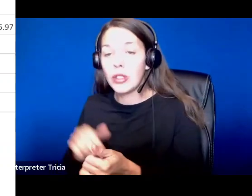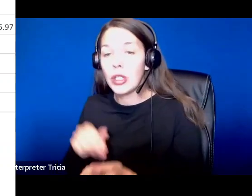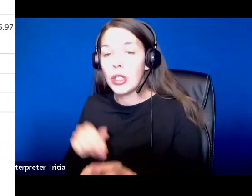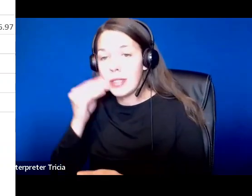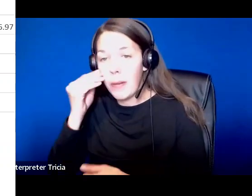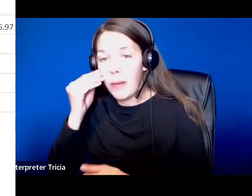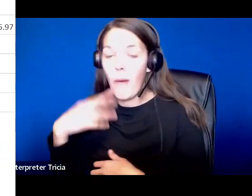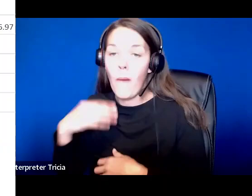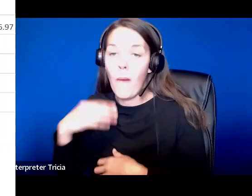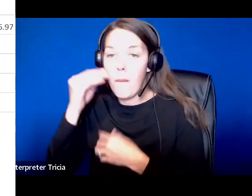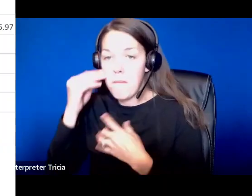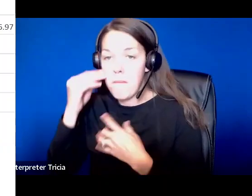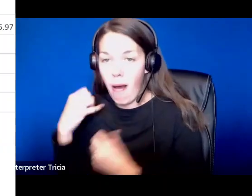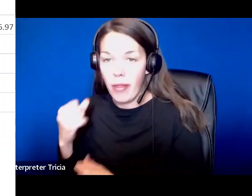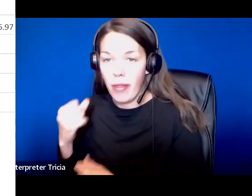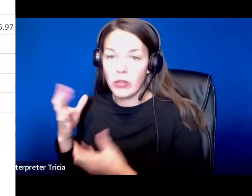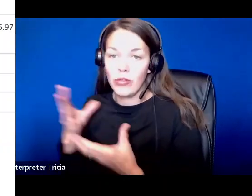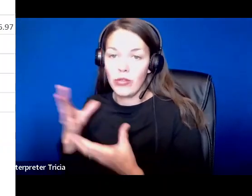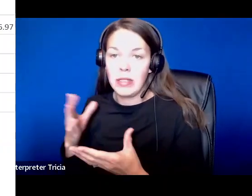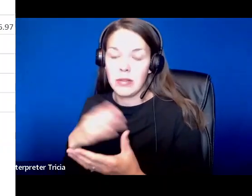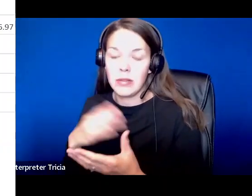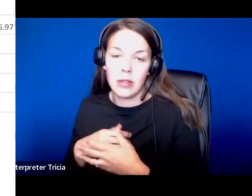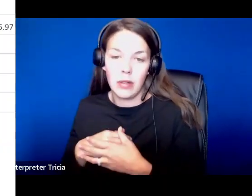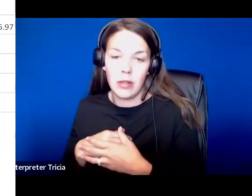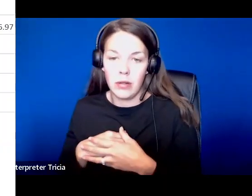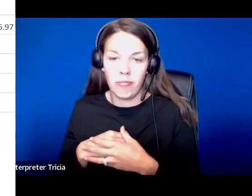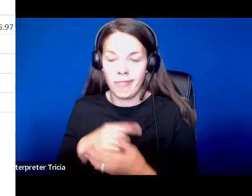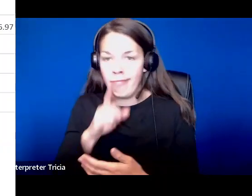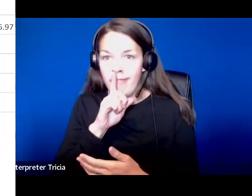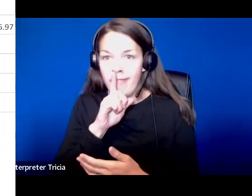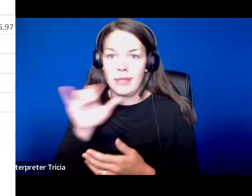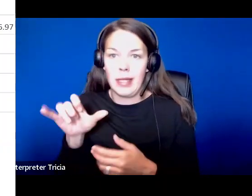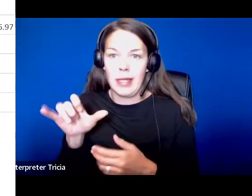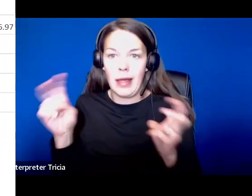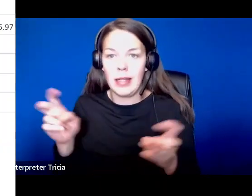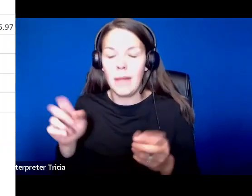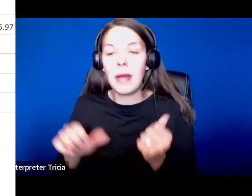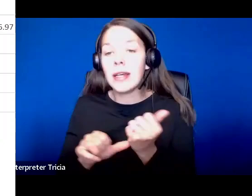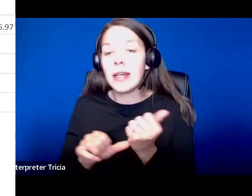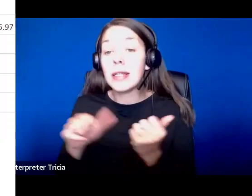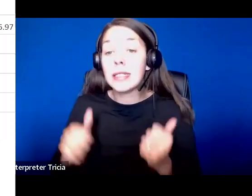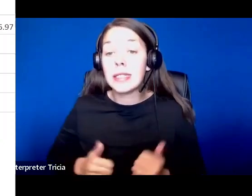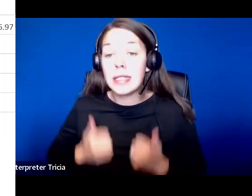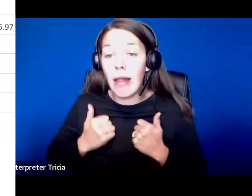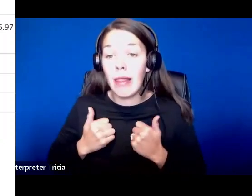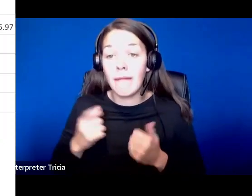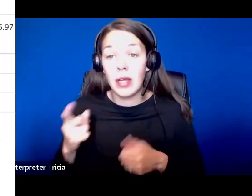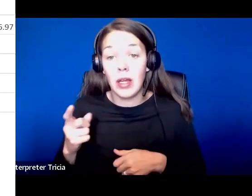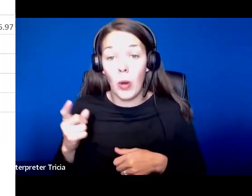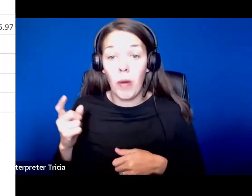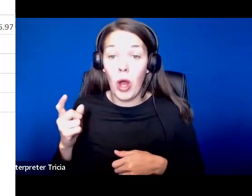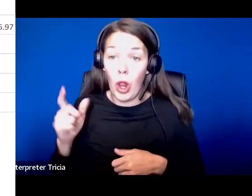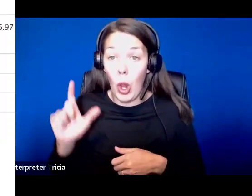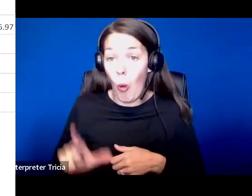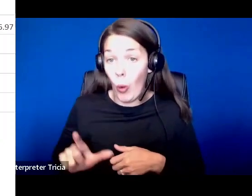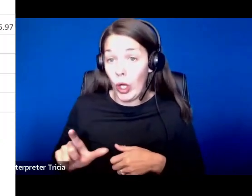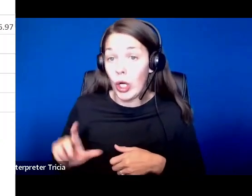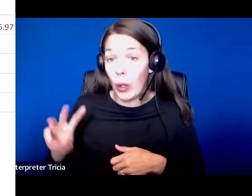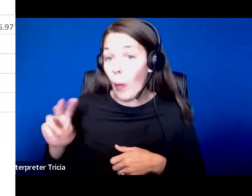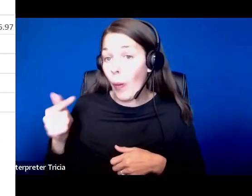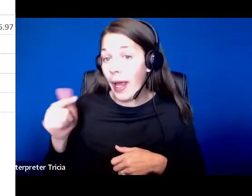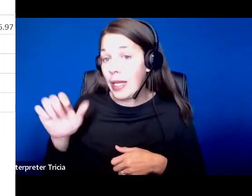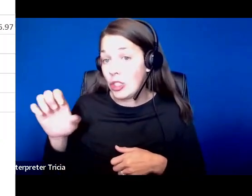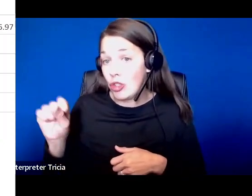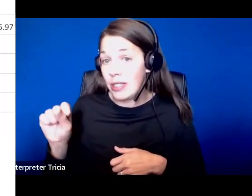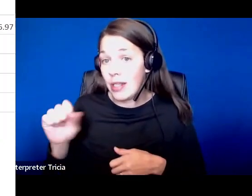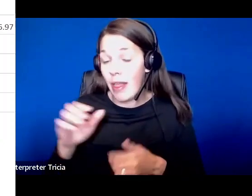health services, and I'm not even going to say that title, we'll just say assisted living, are lower. I've got them highlighted here than